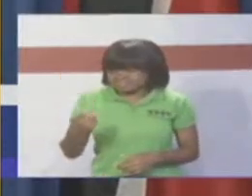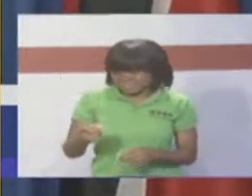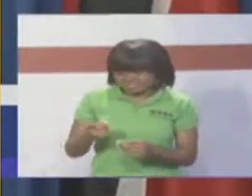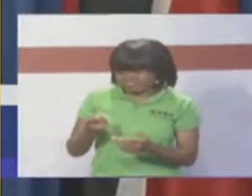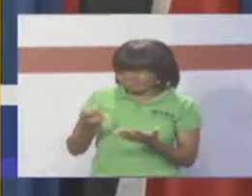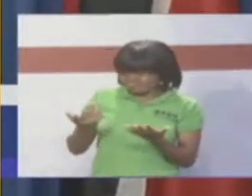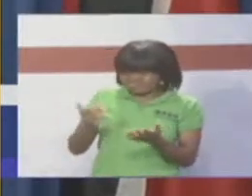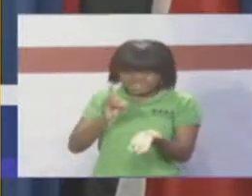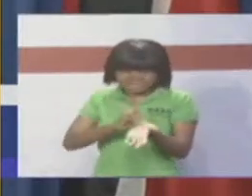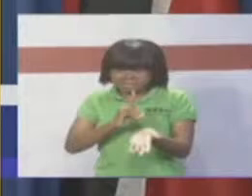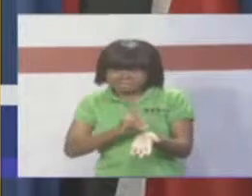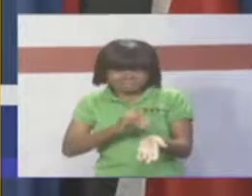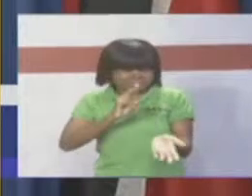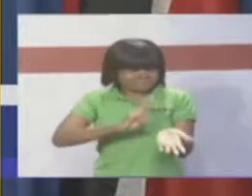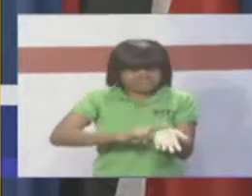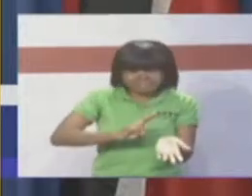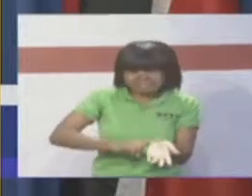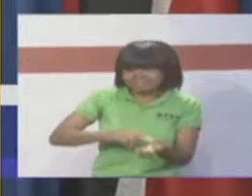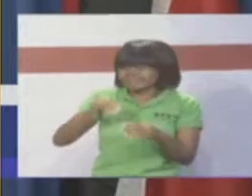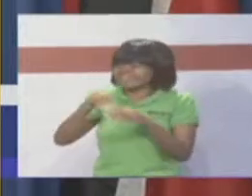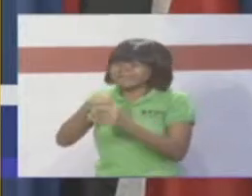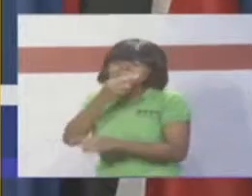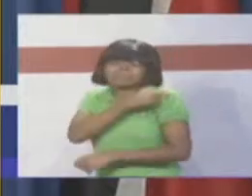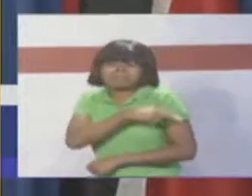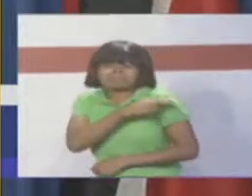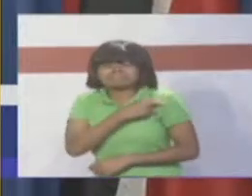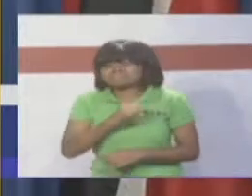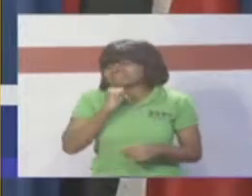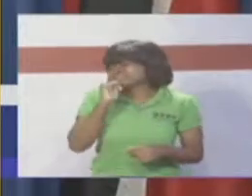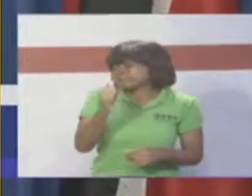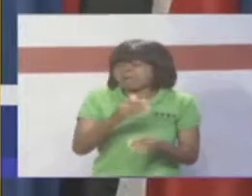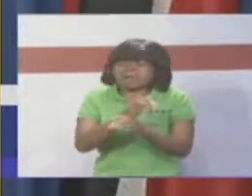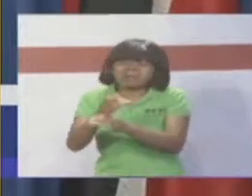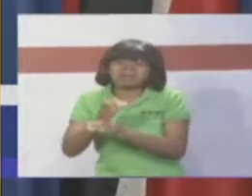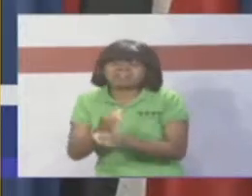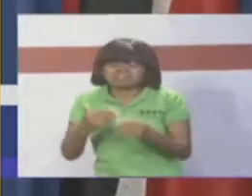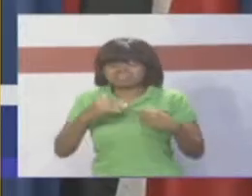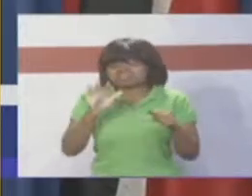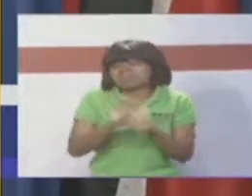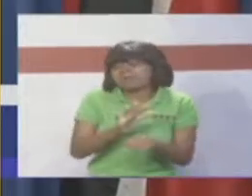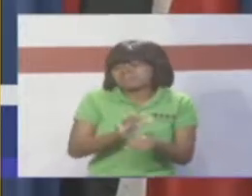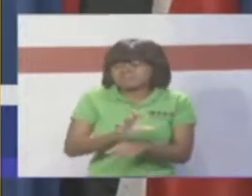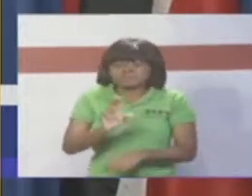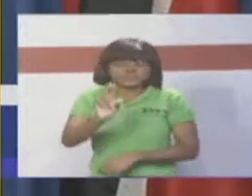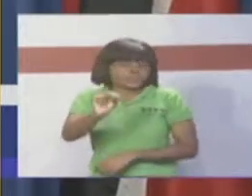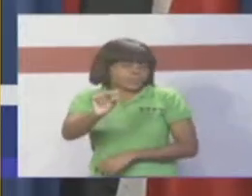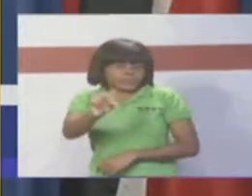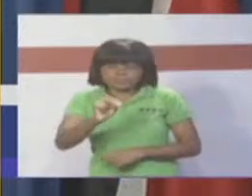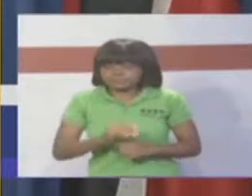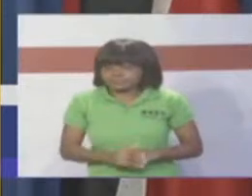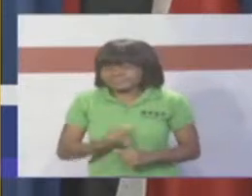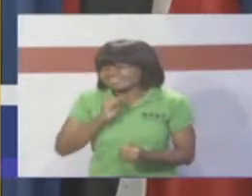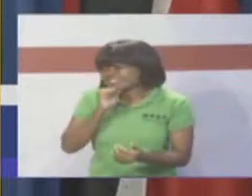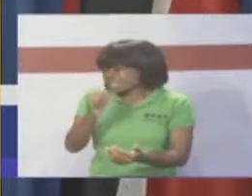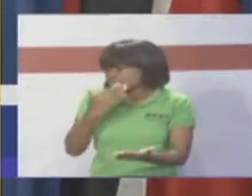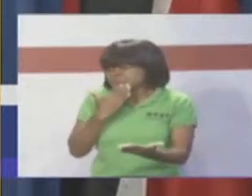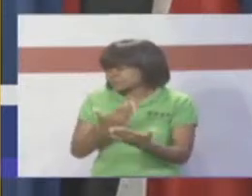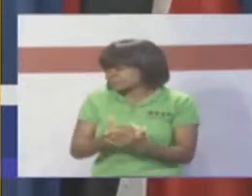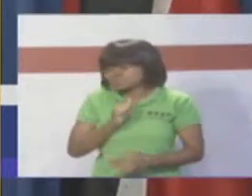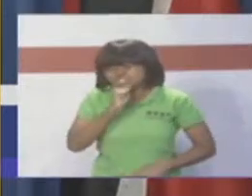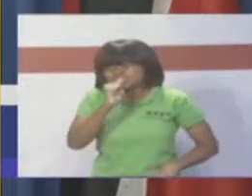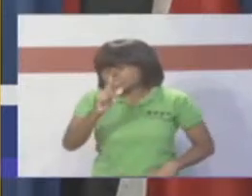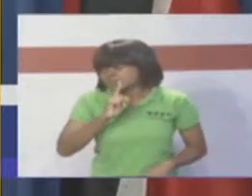Trinidad and Tobago. I want to say, as Prime Minister of Trinidad and Tobago, our healthcare givers have been exemplary in this pandemic.